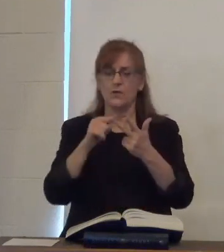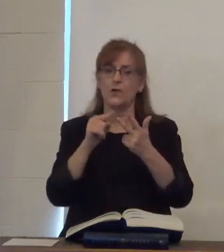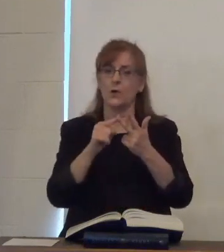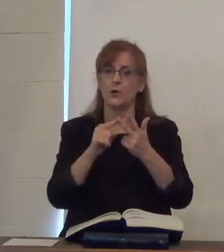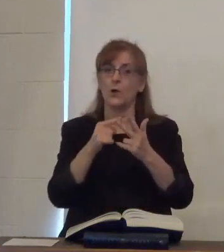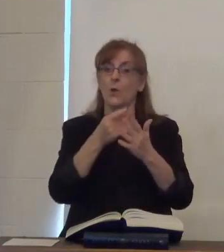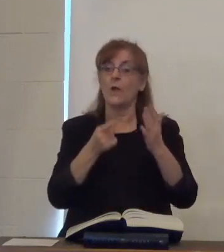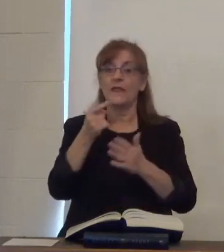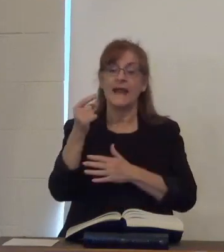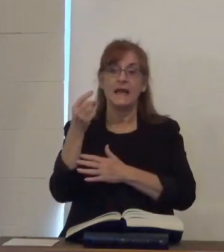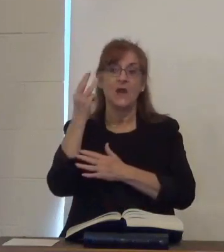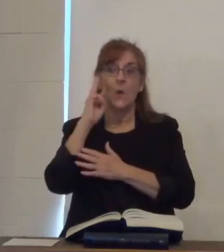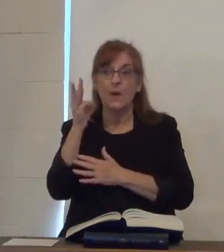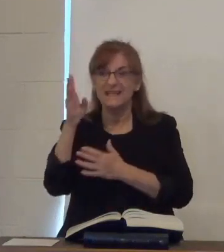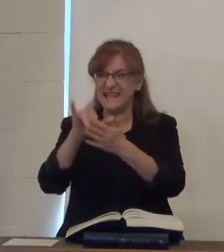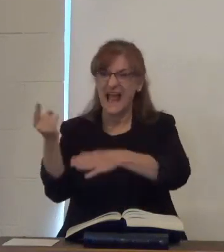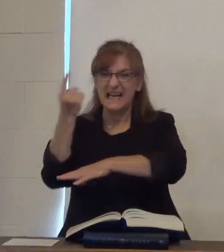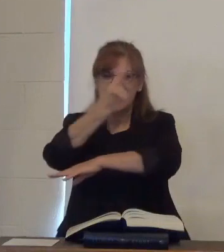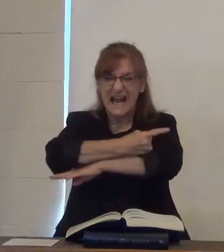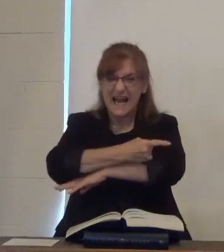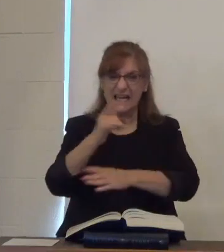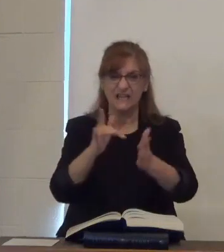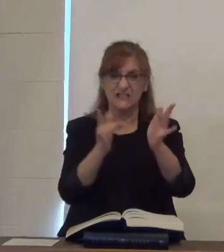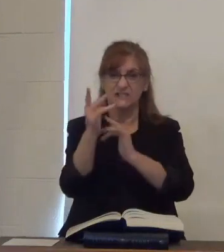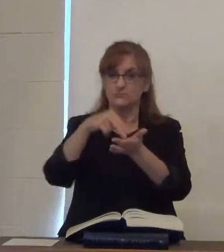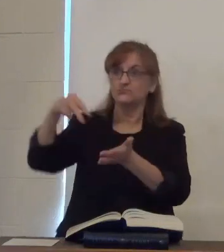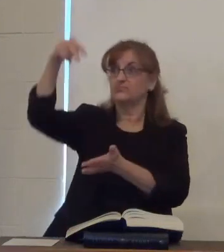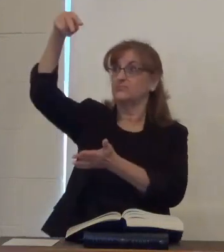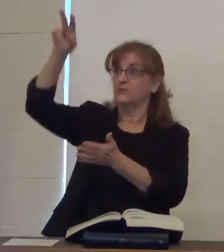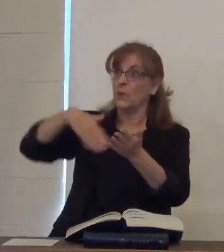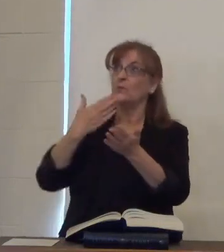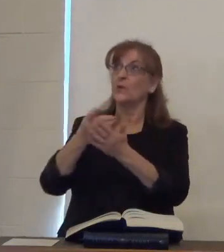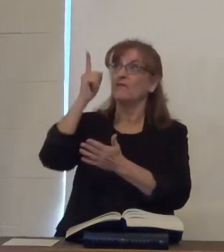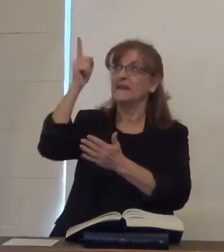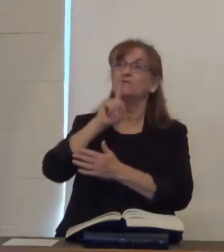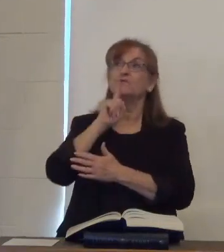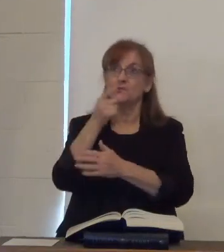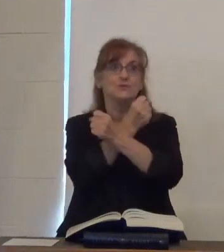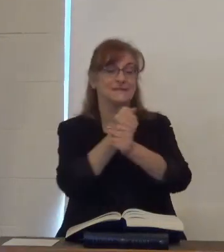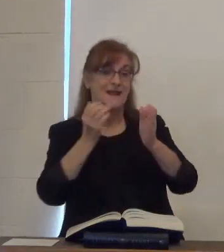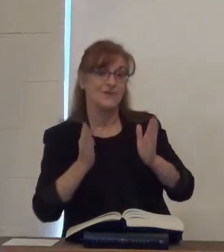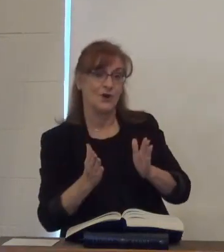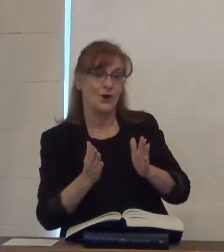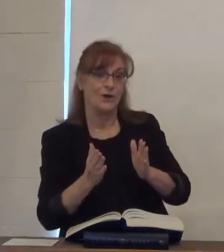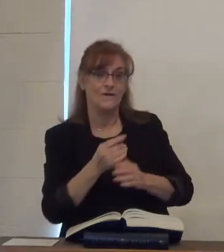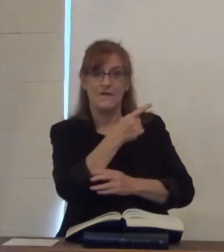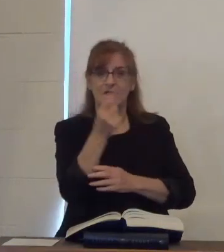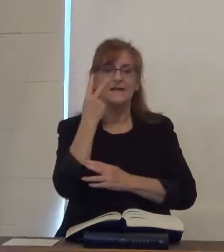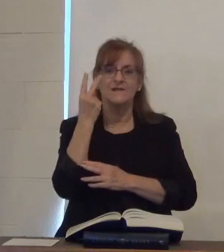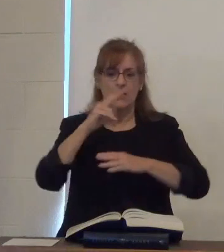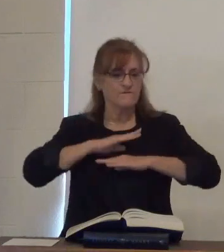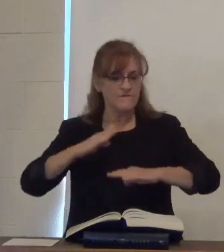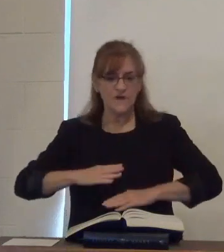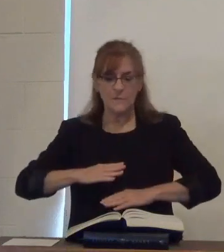they were witnessing that day at Pentecost proved that he was indeed the Messiah. They were seeing the fulfillment